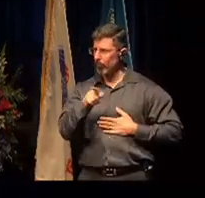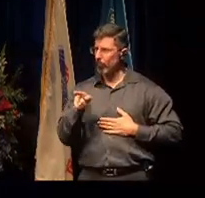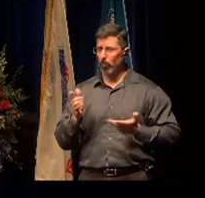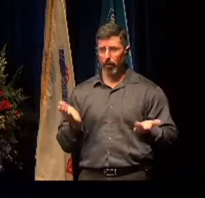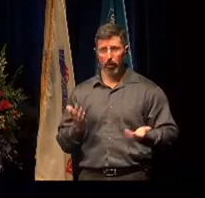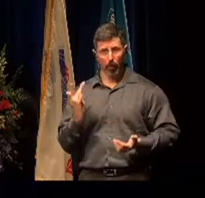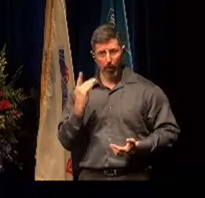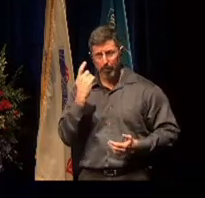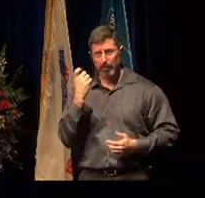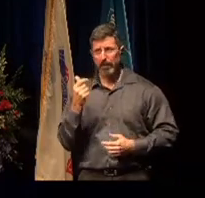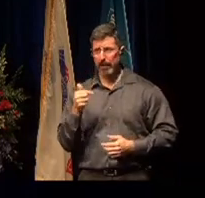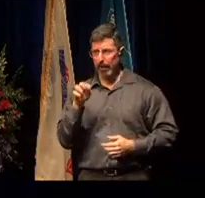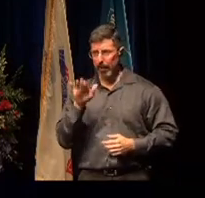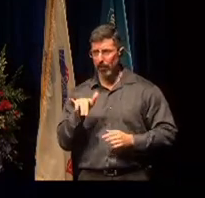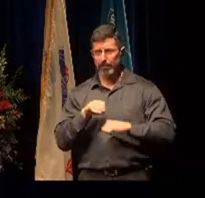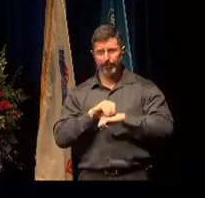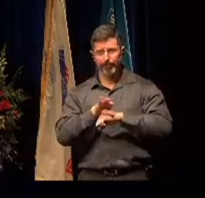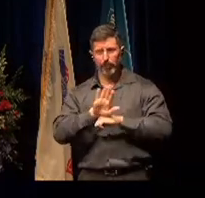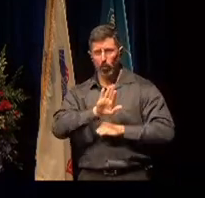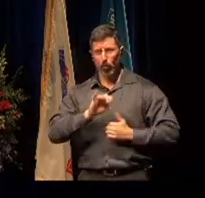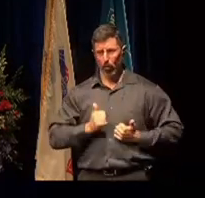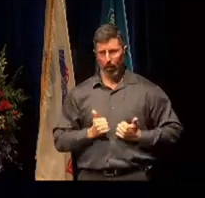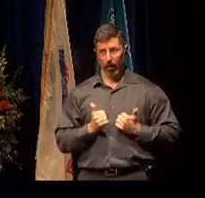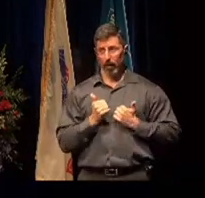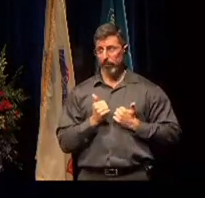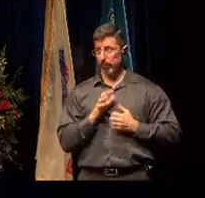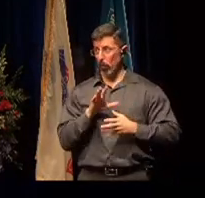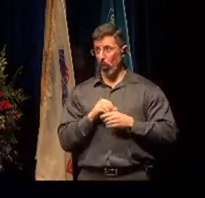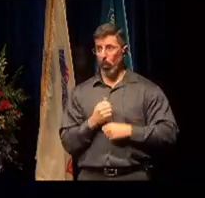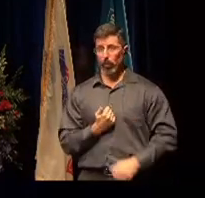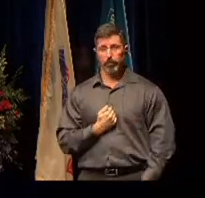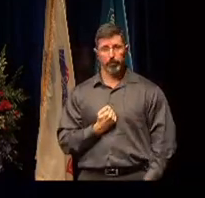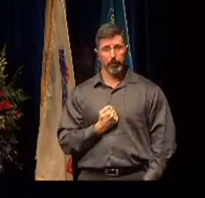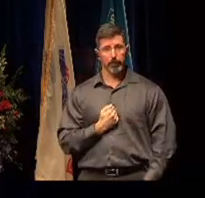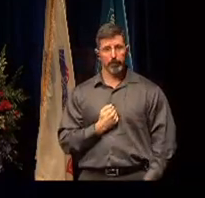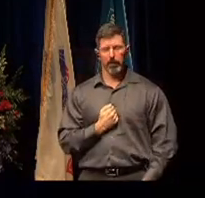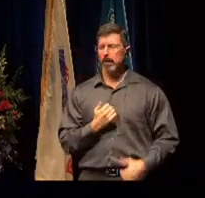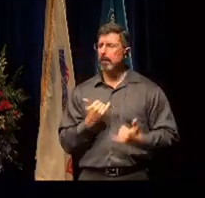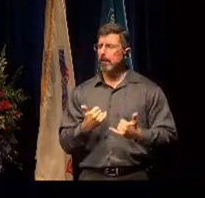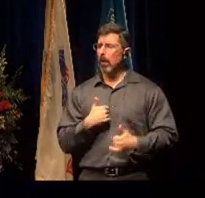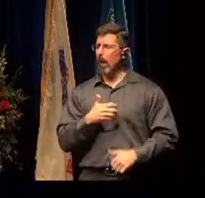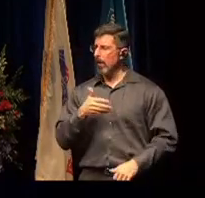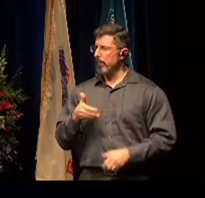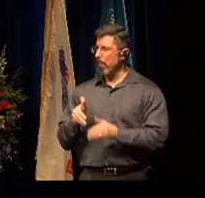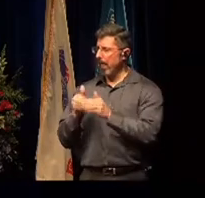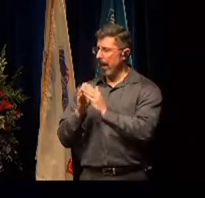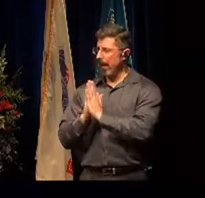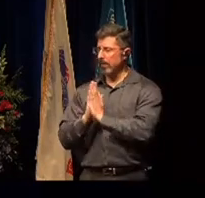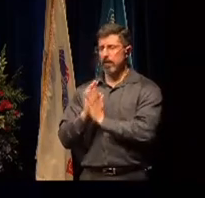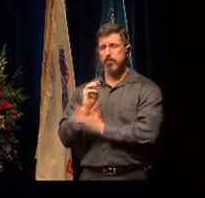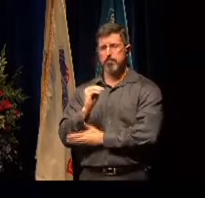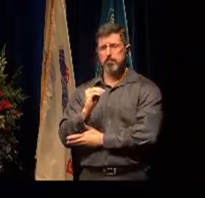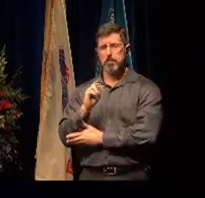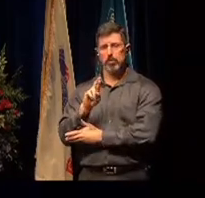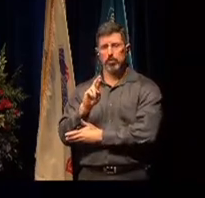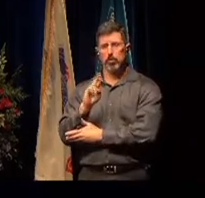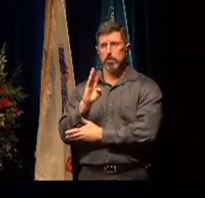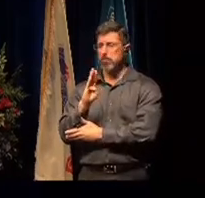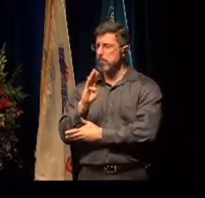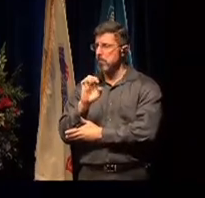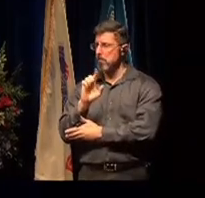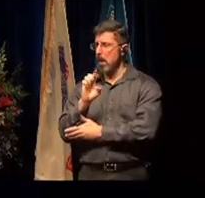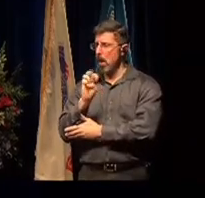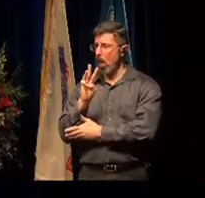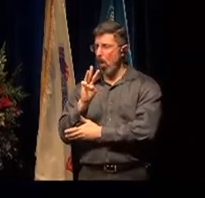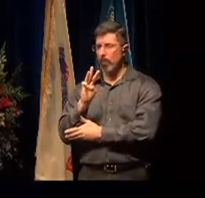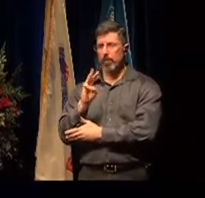life. I know that's true for me. I would like to invite Mr. Bellow, the county executive, to come and say a